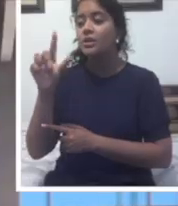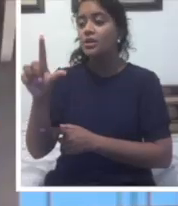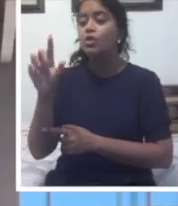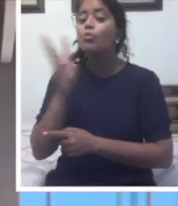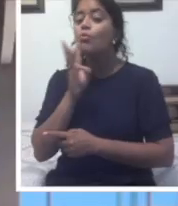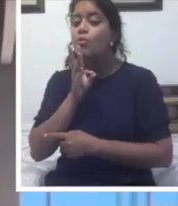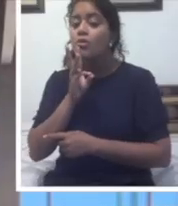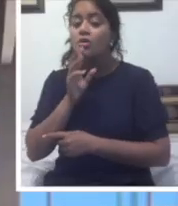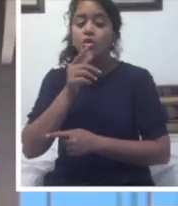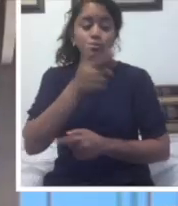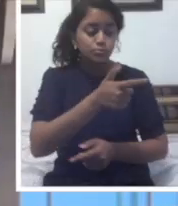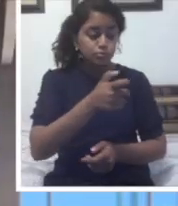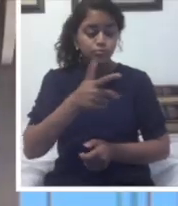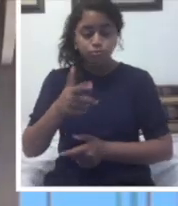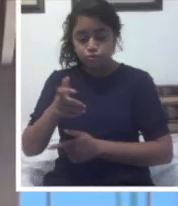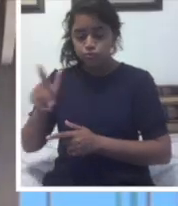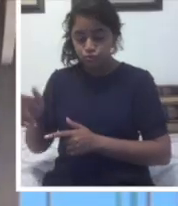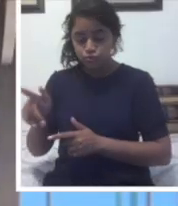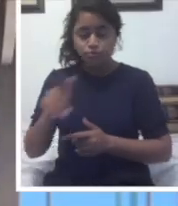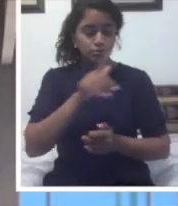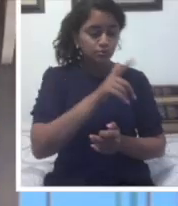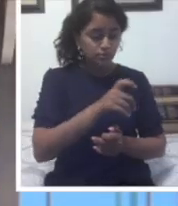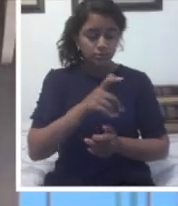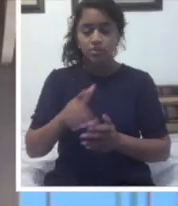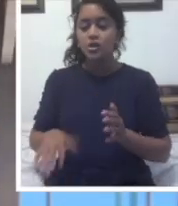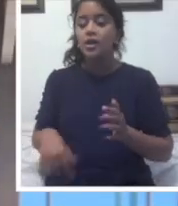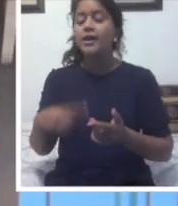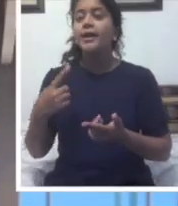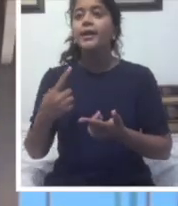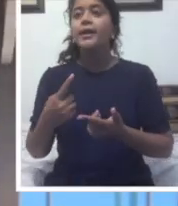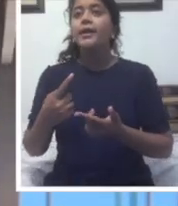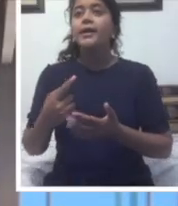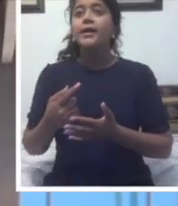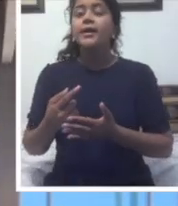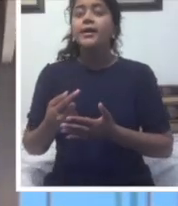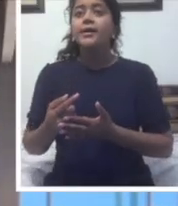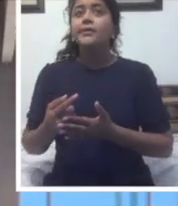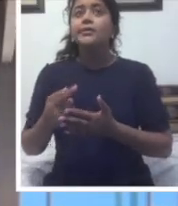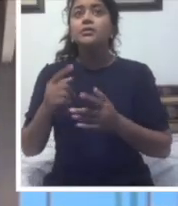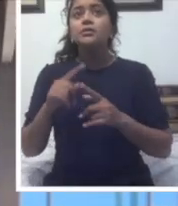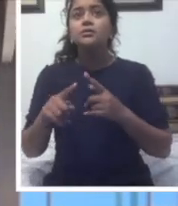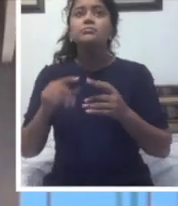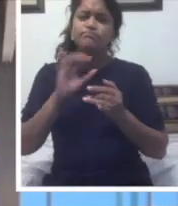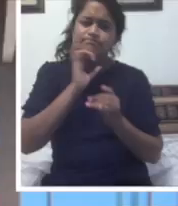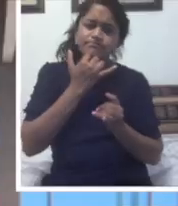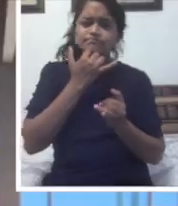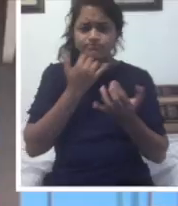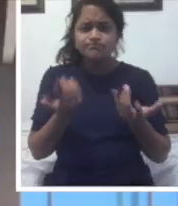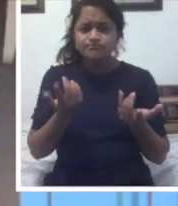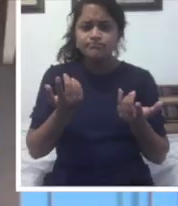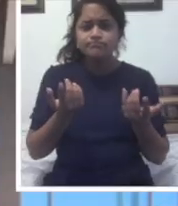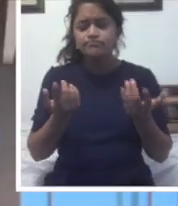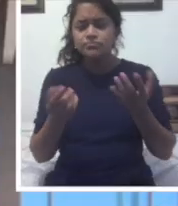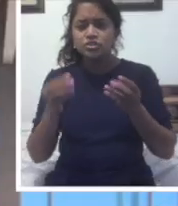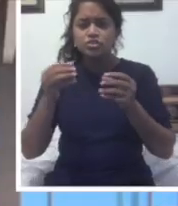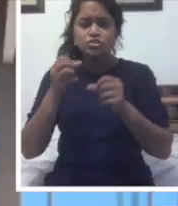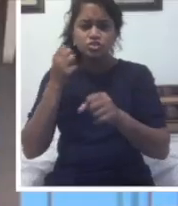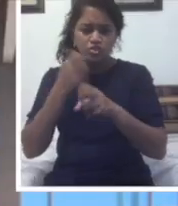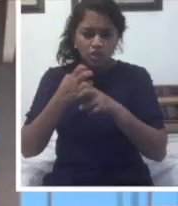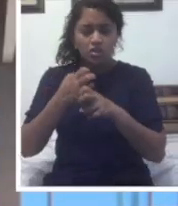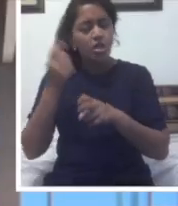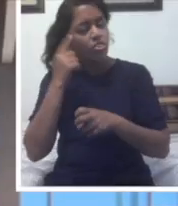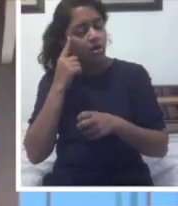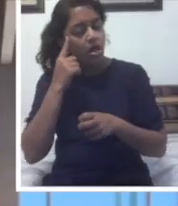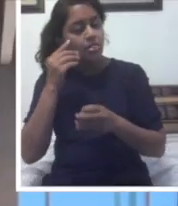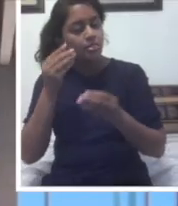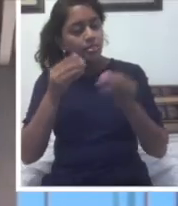the calcium chloride solution onto the mold, which is very important because that's what makes this stay as a solid and not just stay